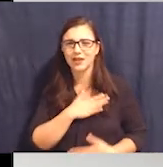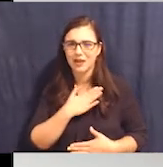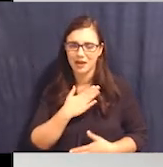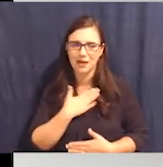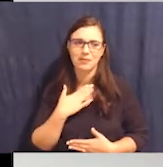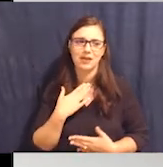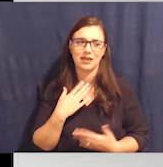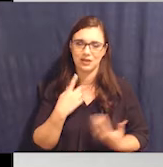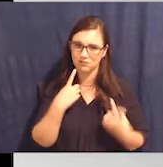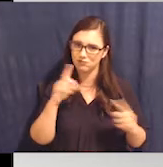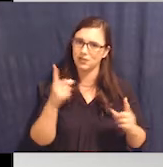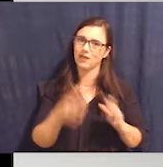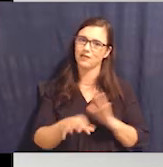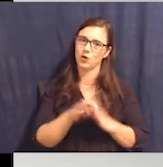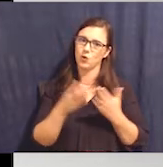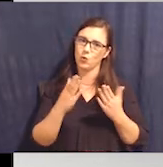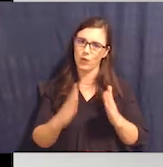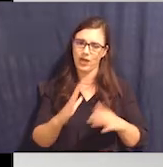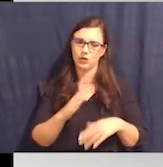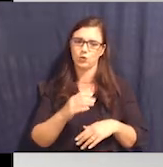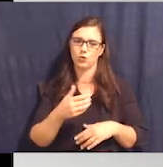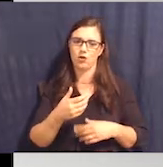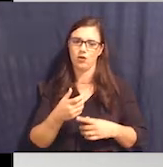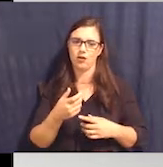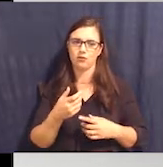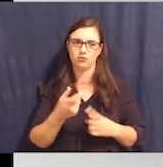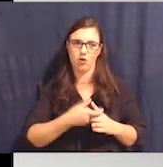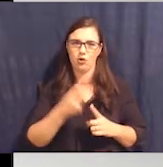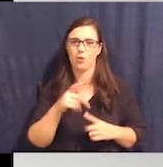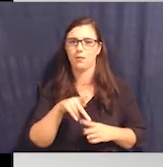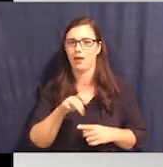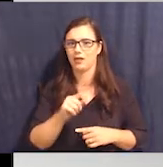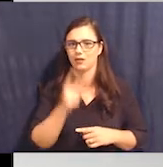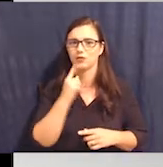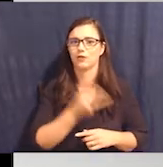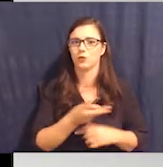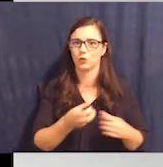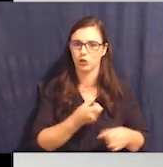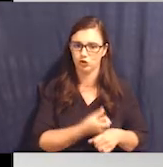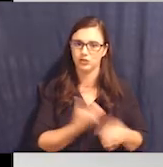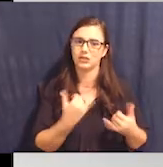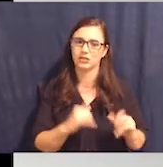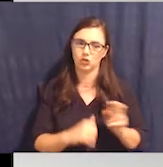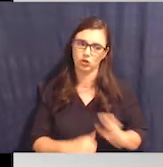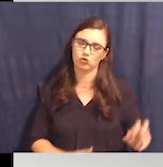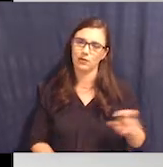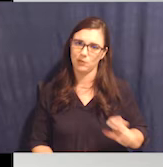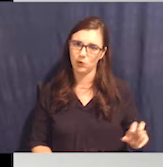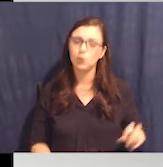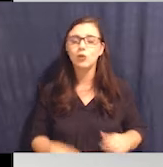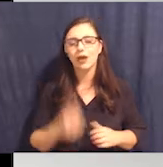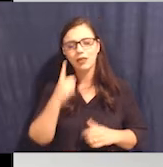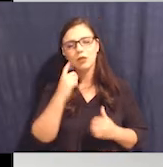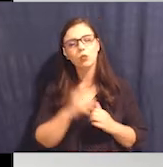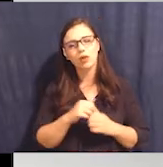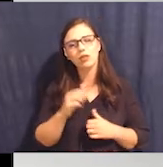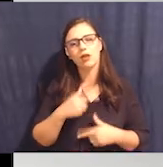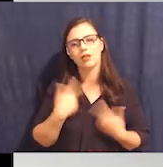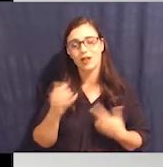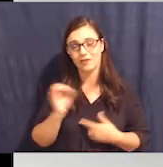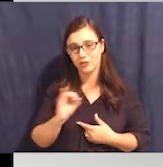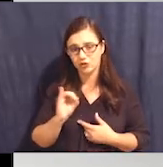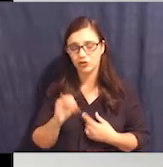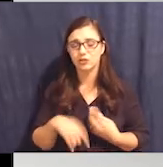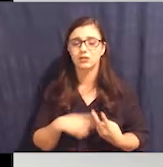I'm so happy that I did find a way to put it on autopilot for a few years and managed to still contribute. And I think that with the